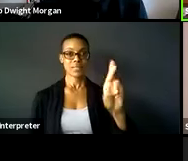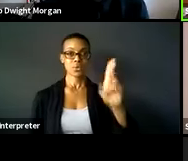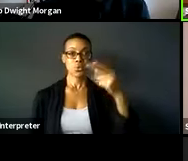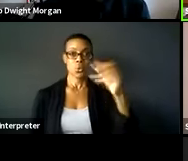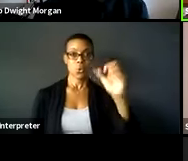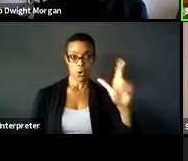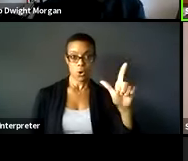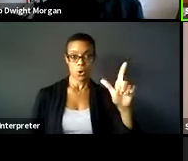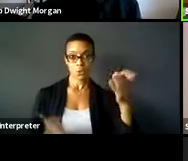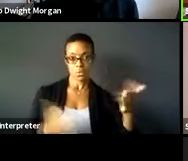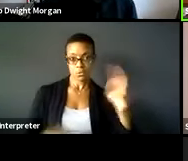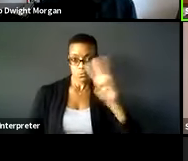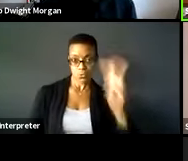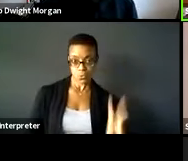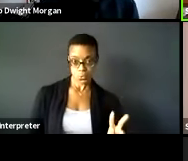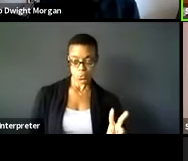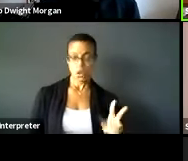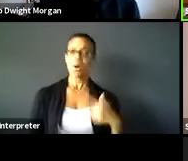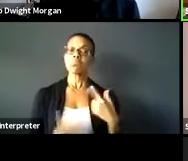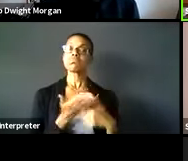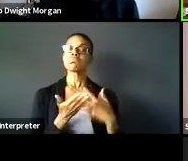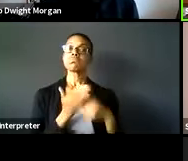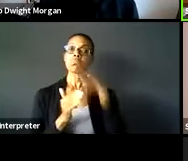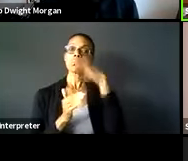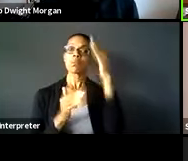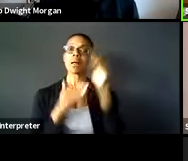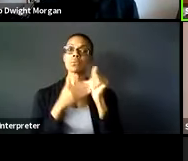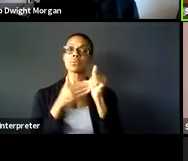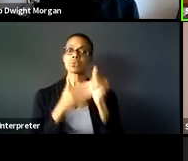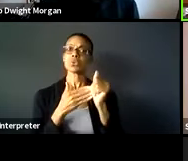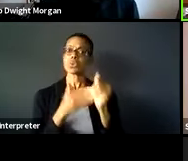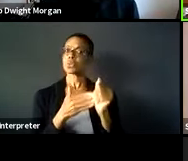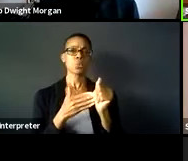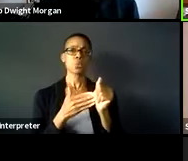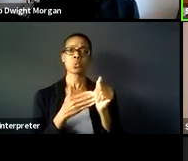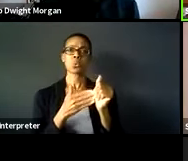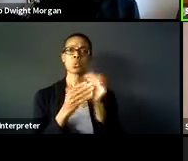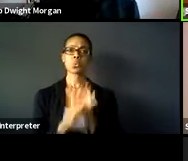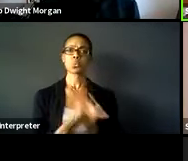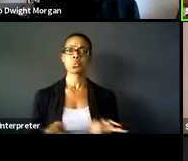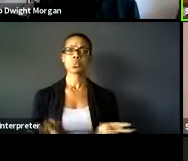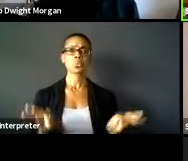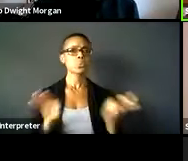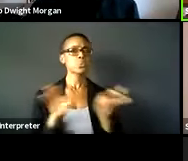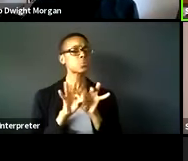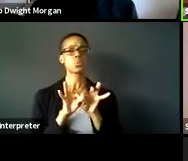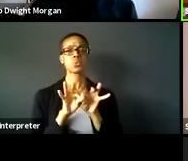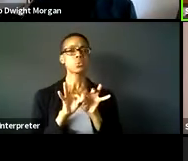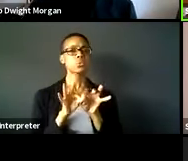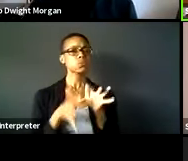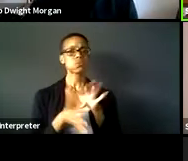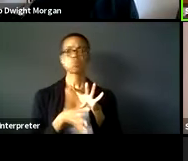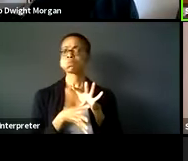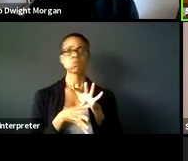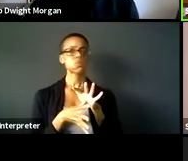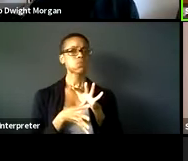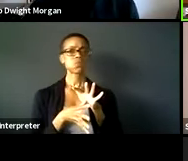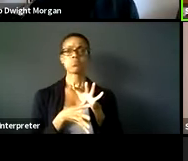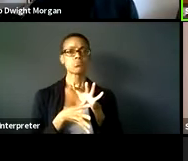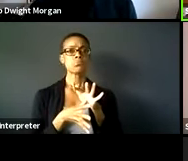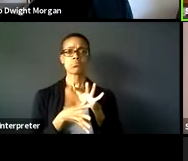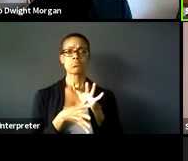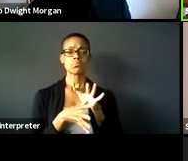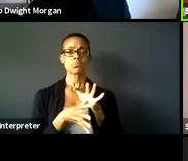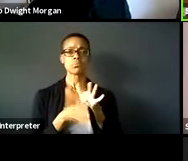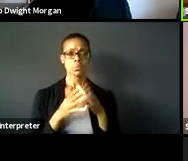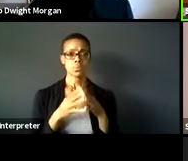Black leadership, to me it's very crucial. And it's very crucial to see the spaces we operate